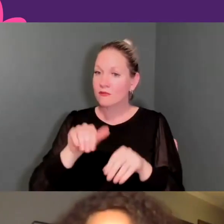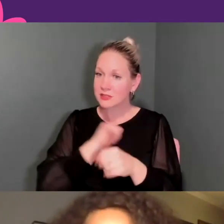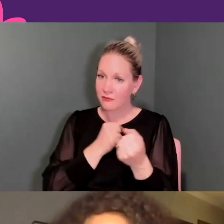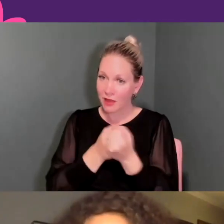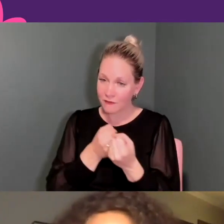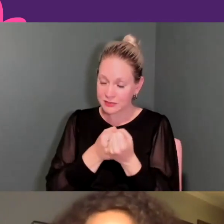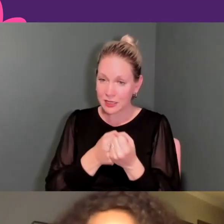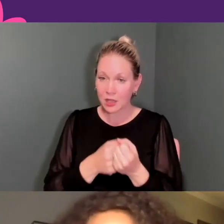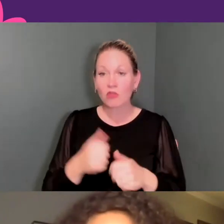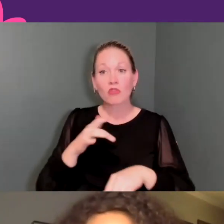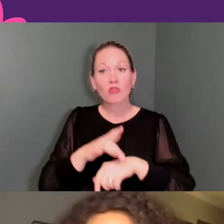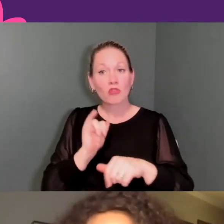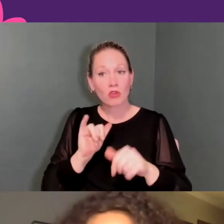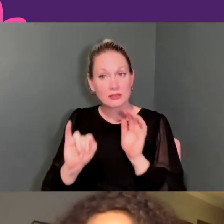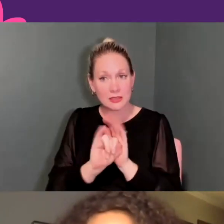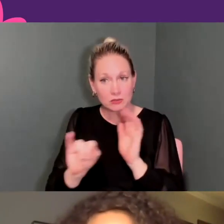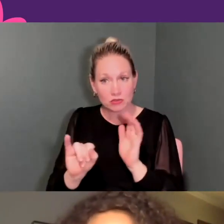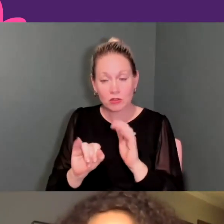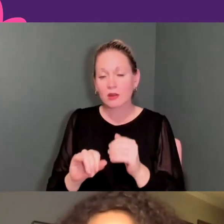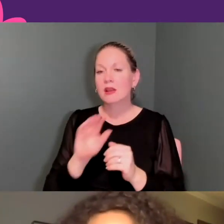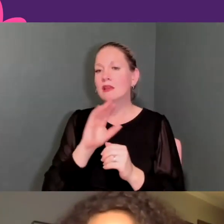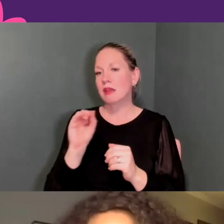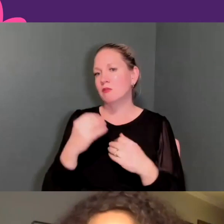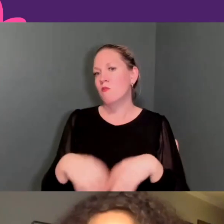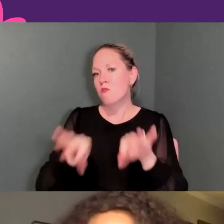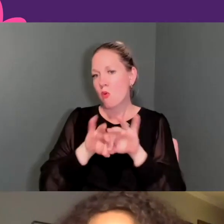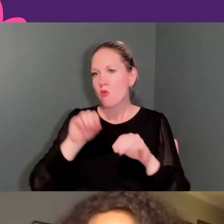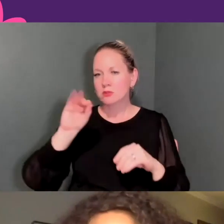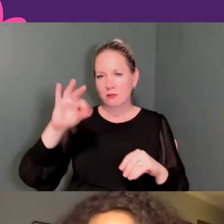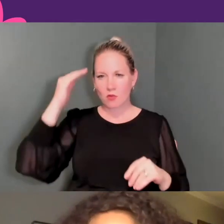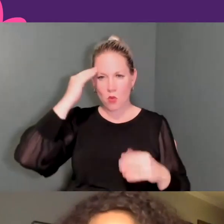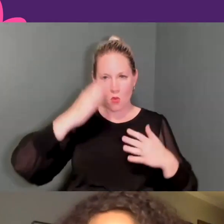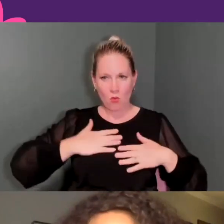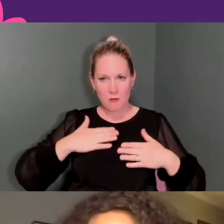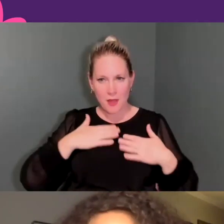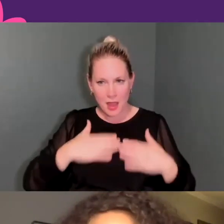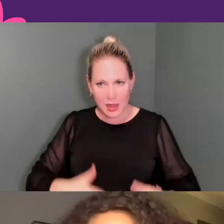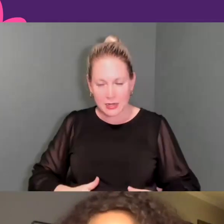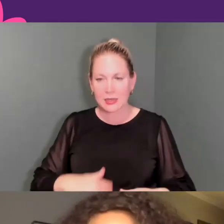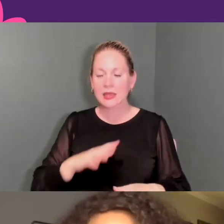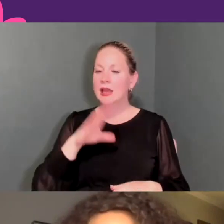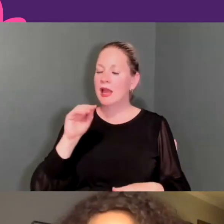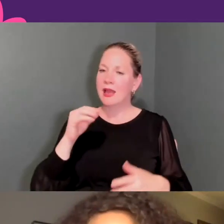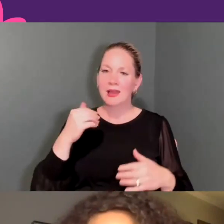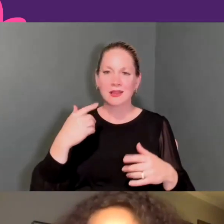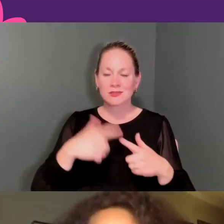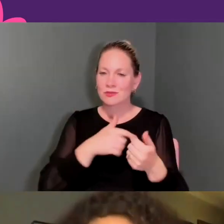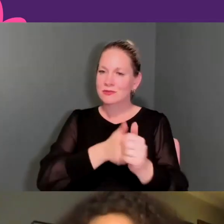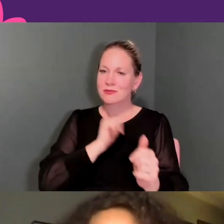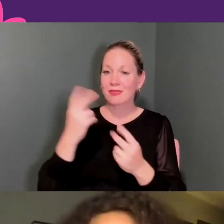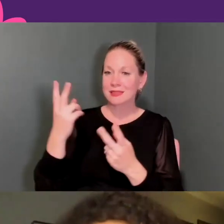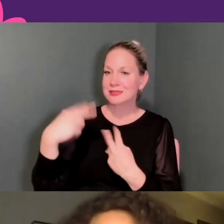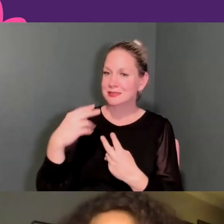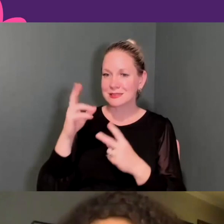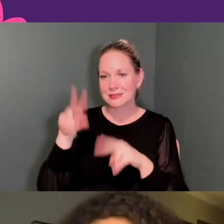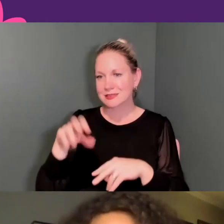well as the importance of knowing your own body and getting away from some of those stigmas that surround